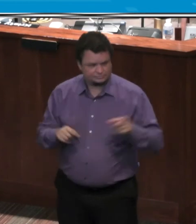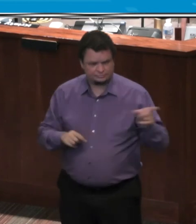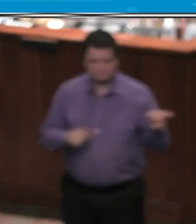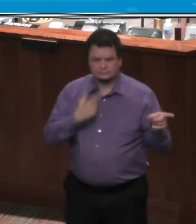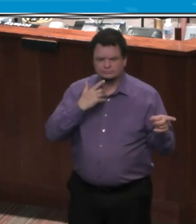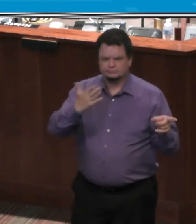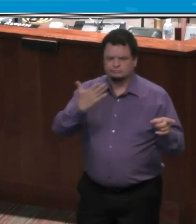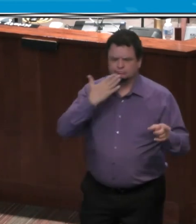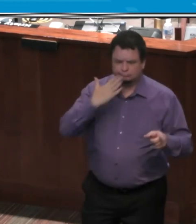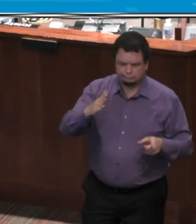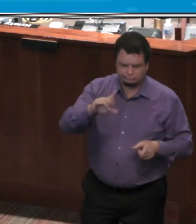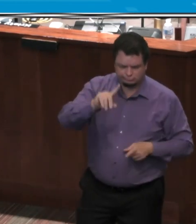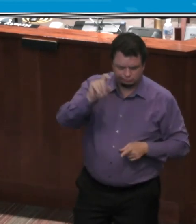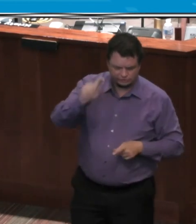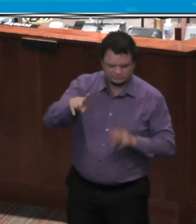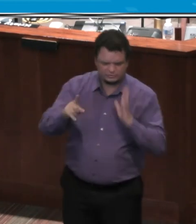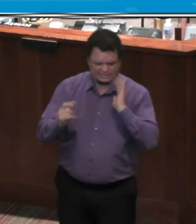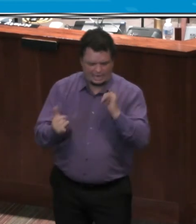address that.